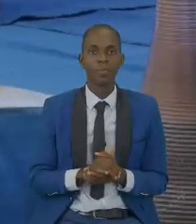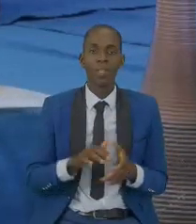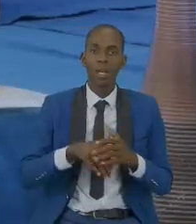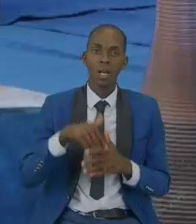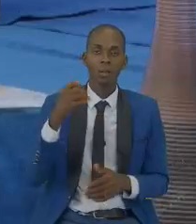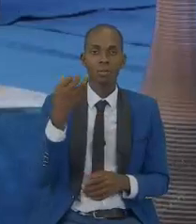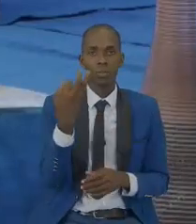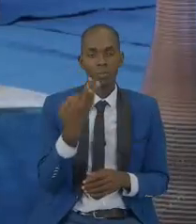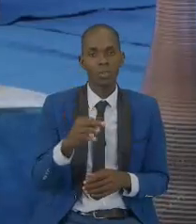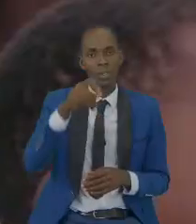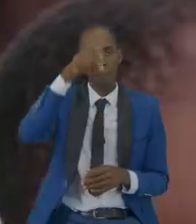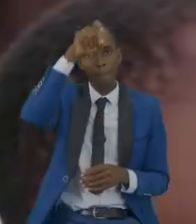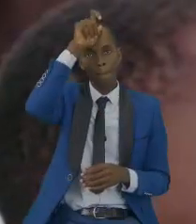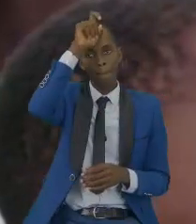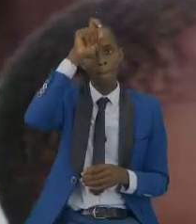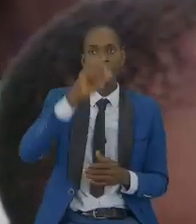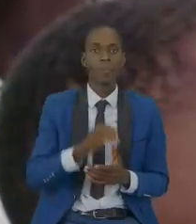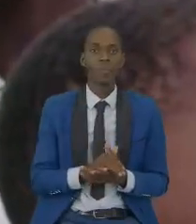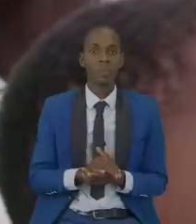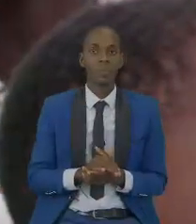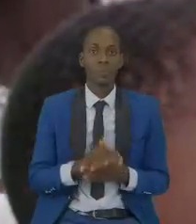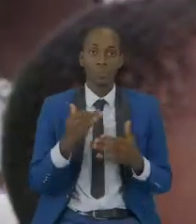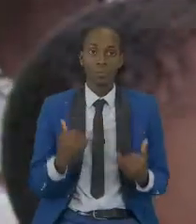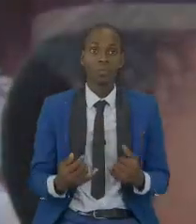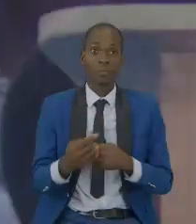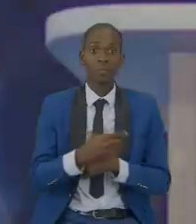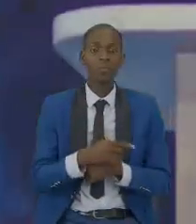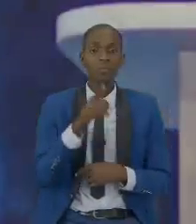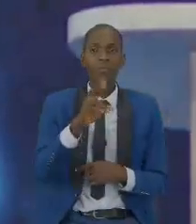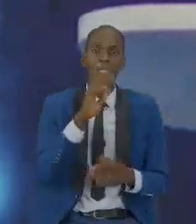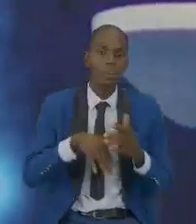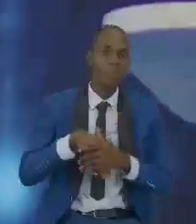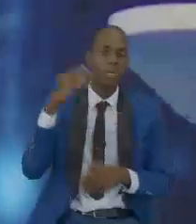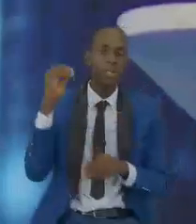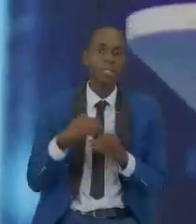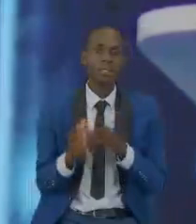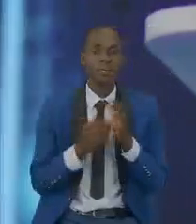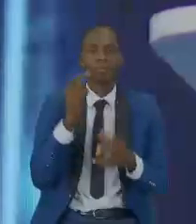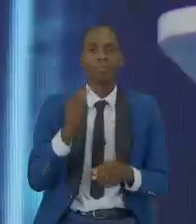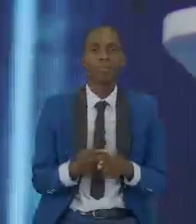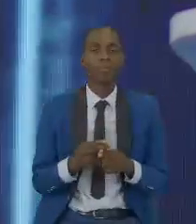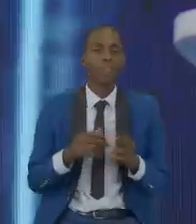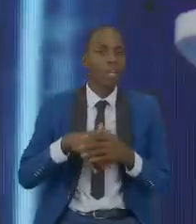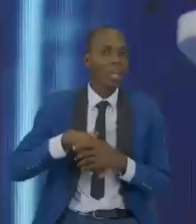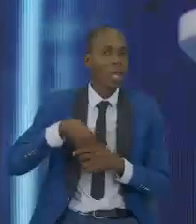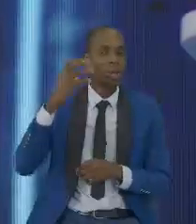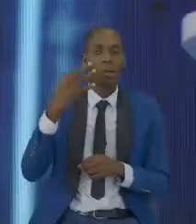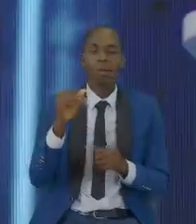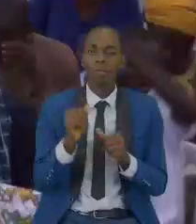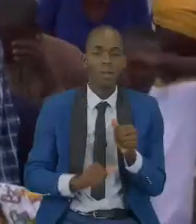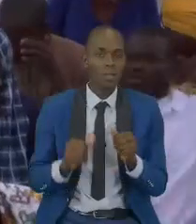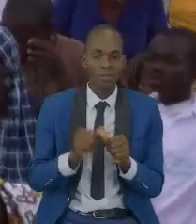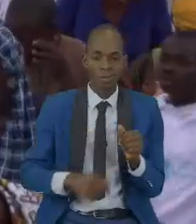Out of Egypt. Today, you are out. Out of every